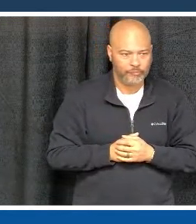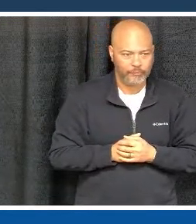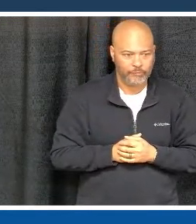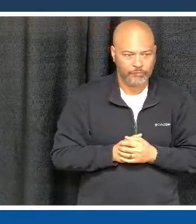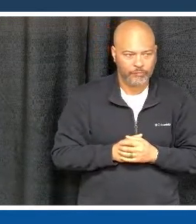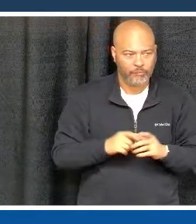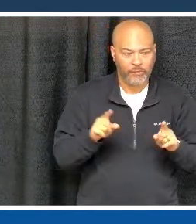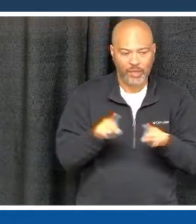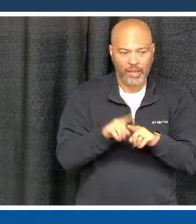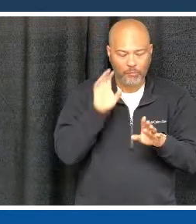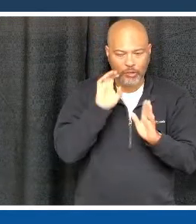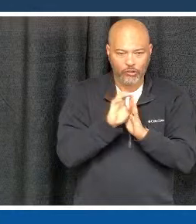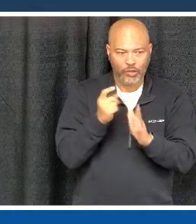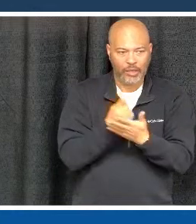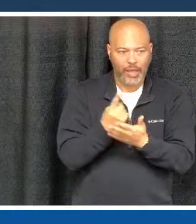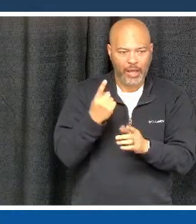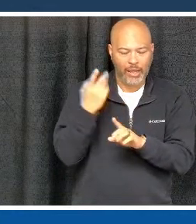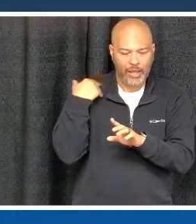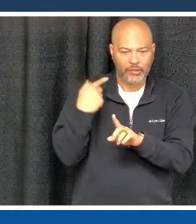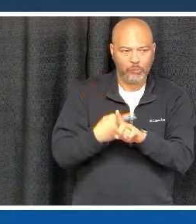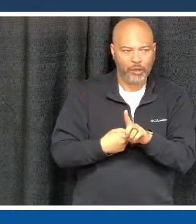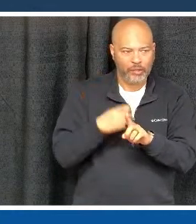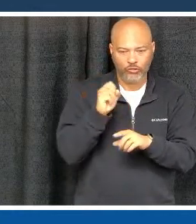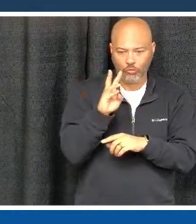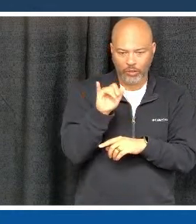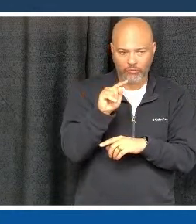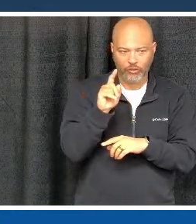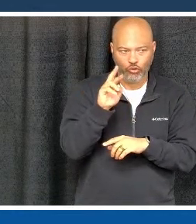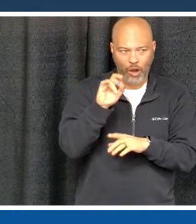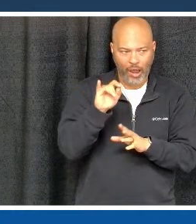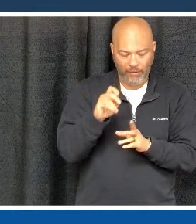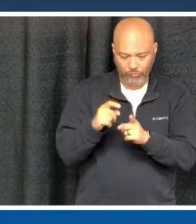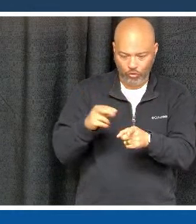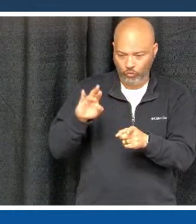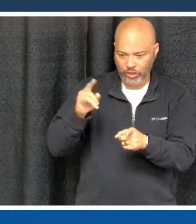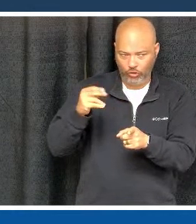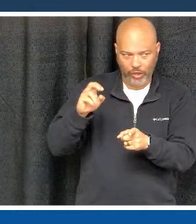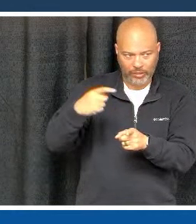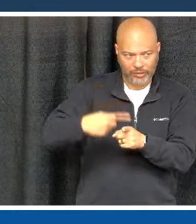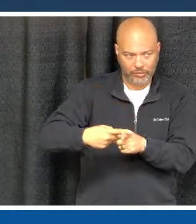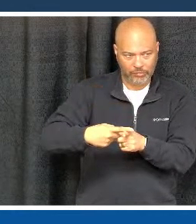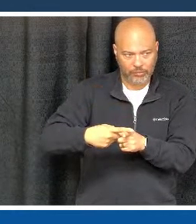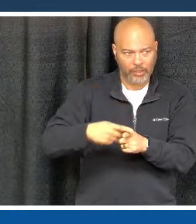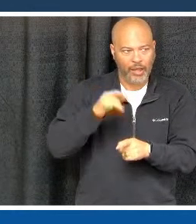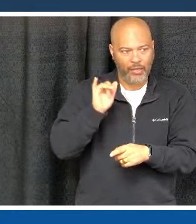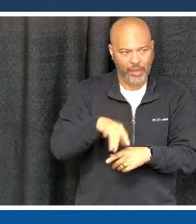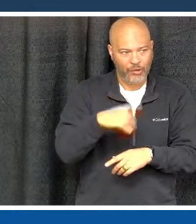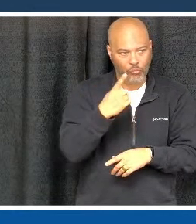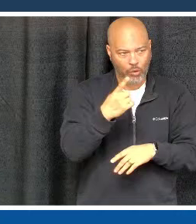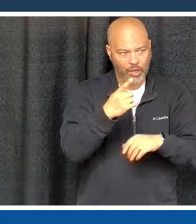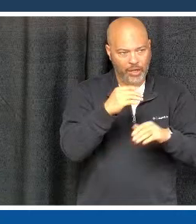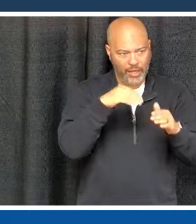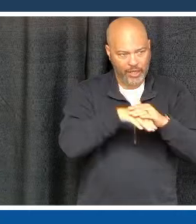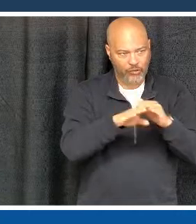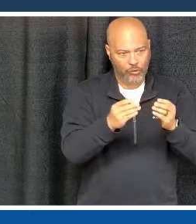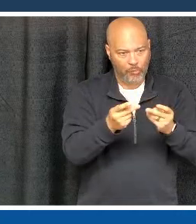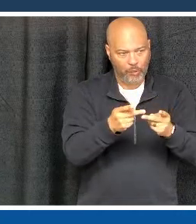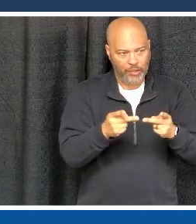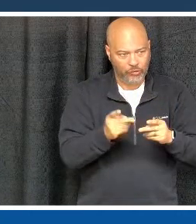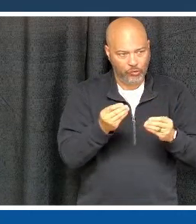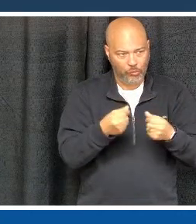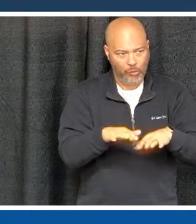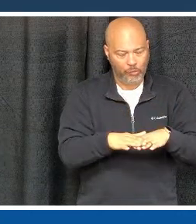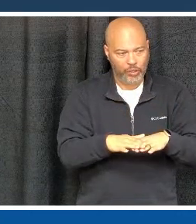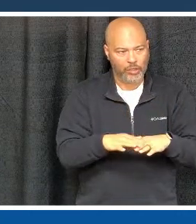Same photos as last month as you come down Swift Drive to Ridgecrest. And there's one of the entrances to the property.